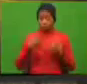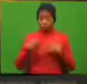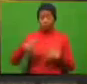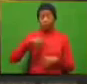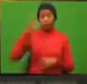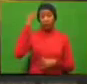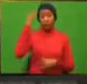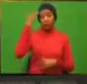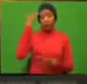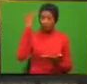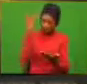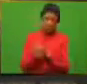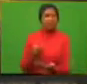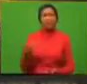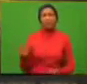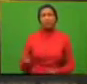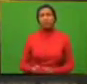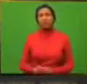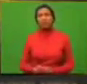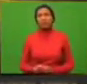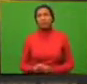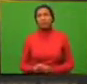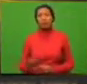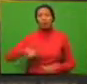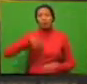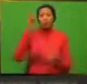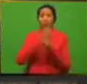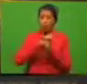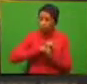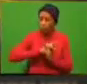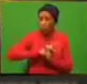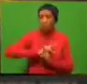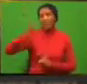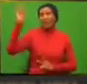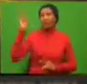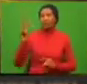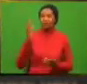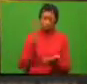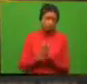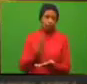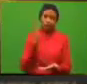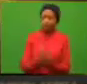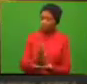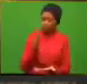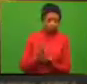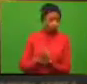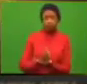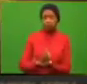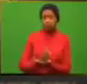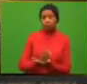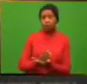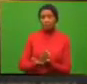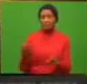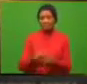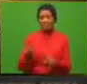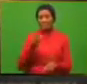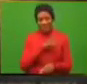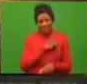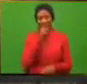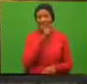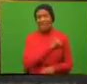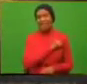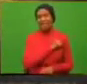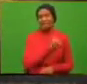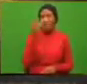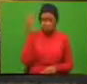We know as a fact that we won, certainly convincingly, even in KZN,